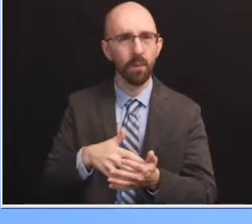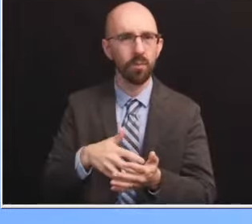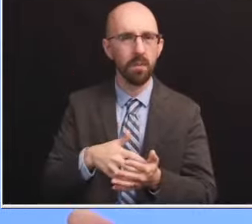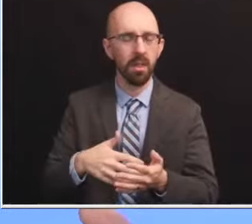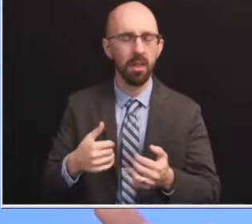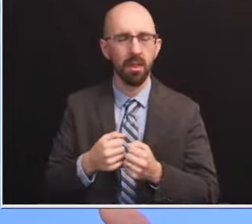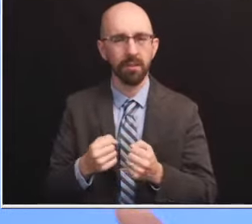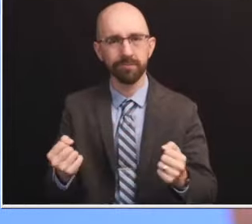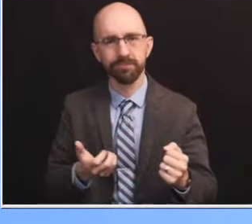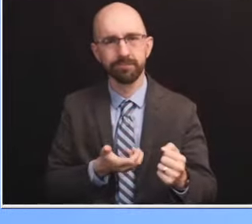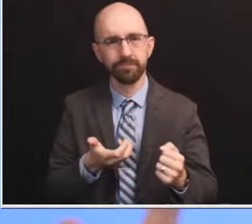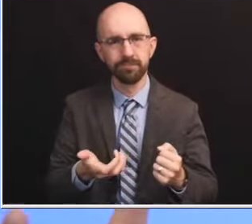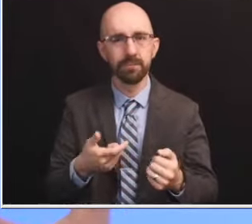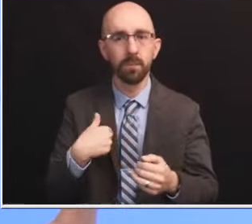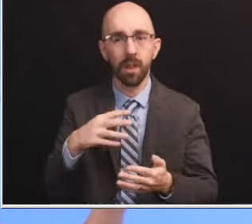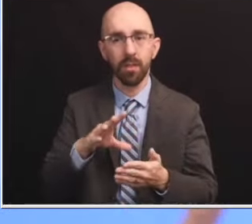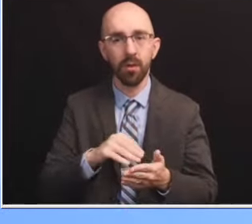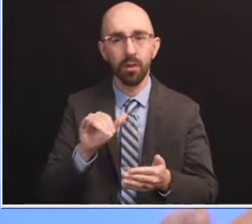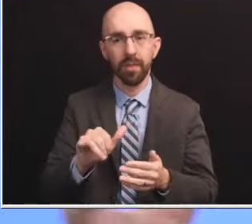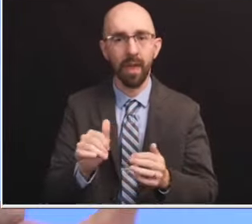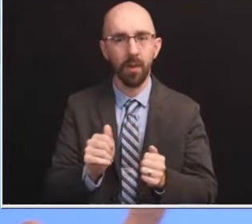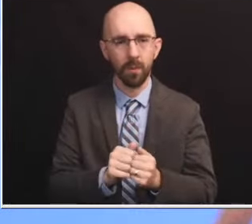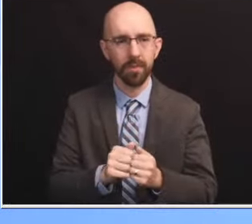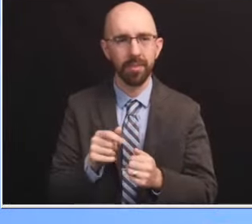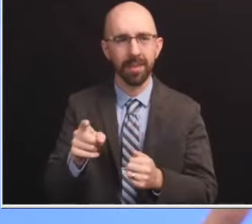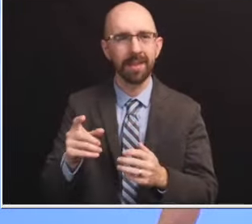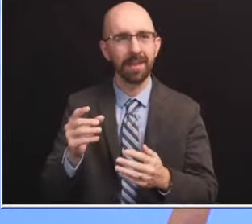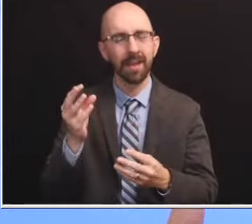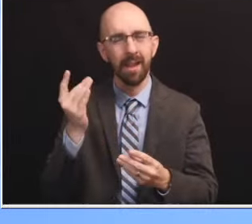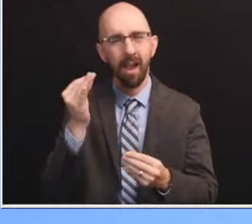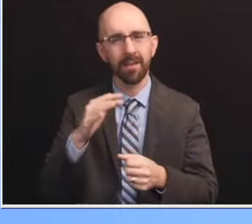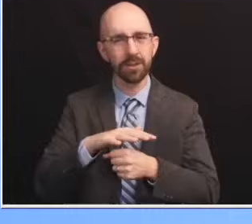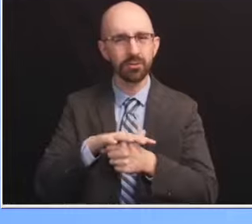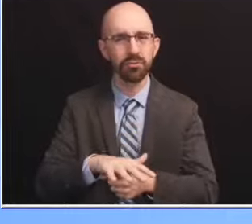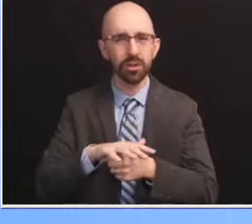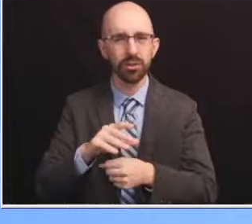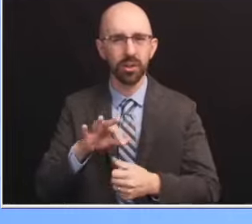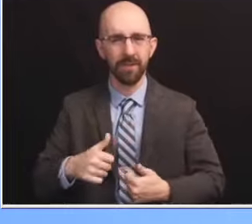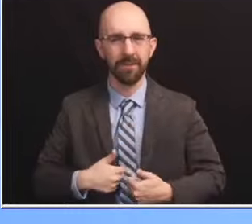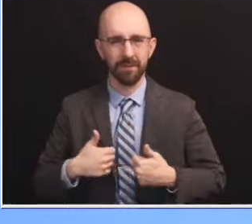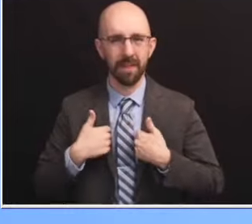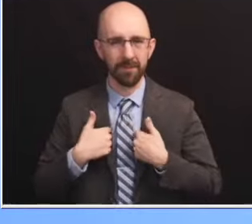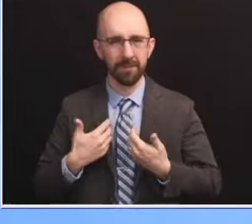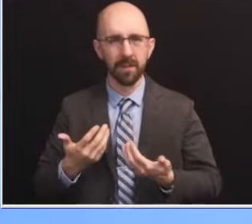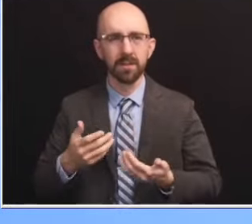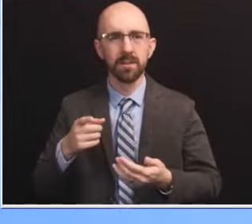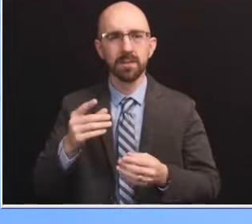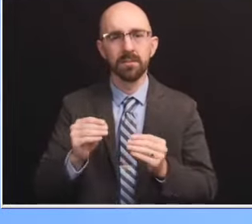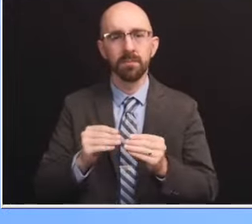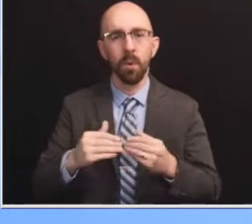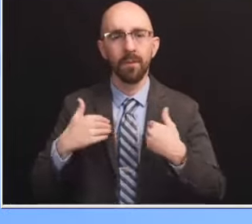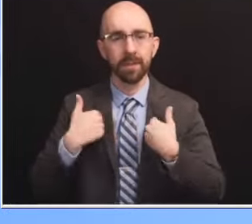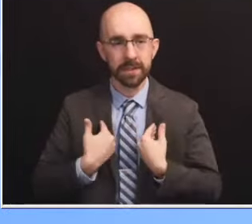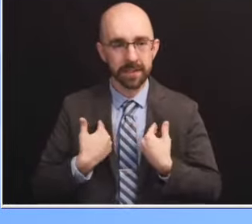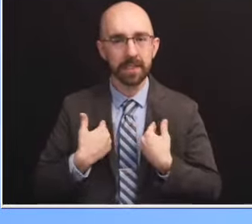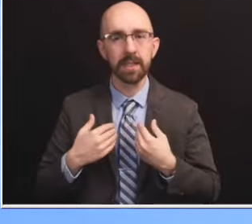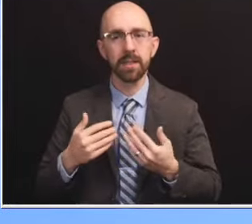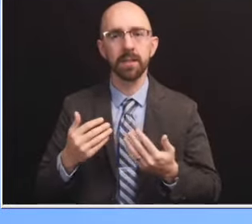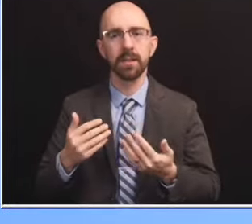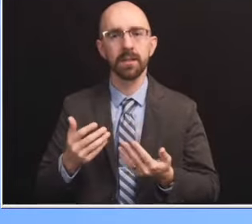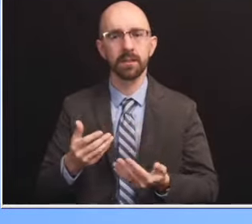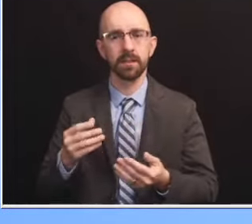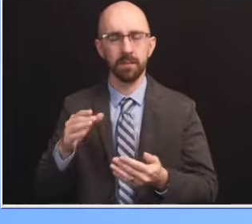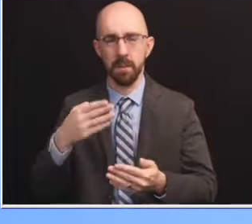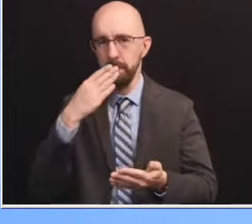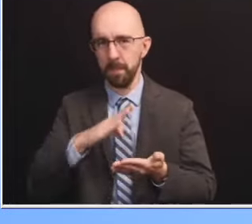one thing that we learn with these. It's almost like a cognitive stressor is applied, right? And so the more fatigued you are, the more tired you are, right? So if you had a bad night's